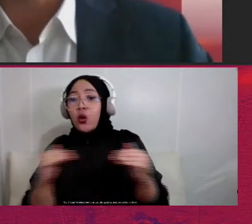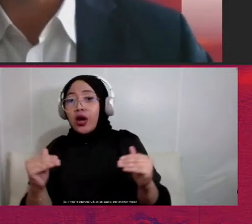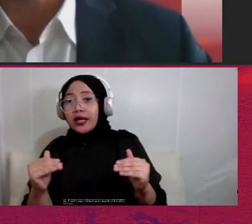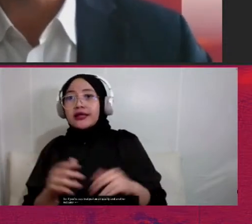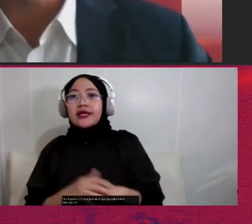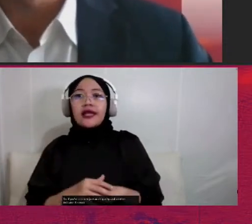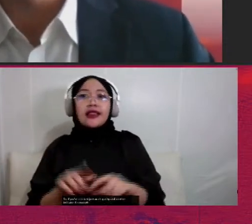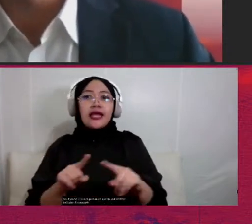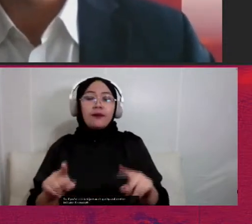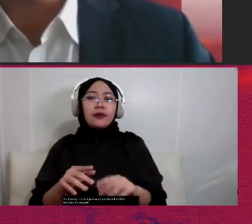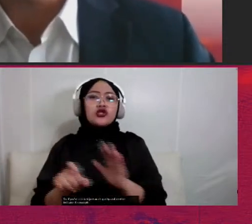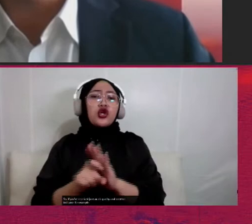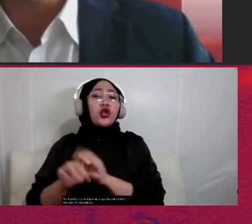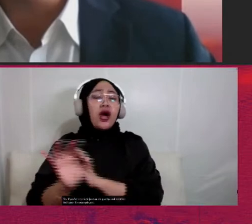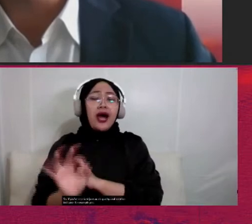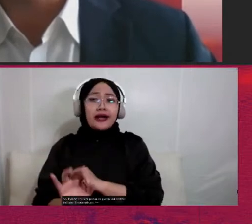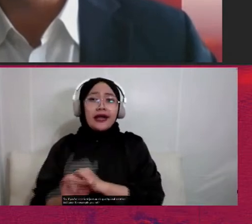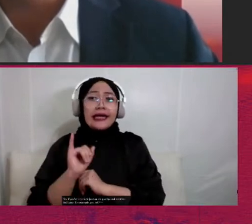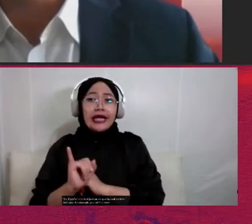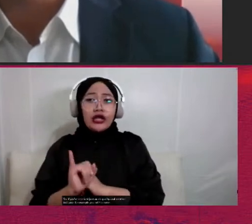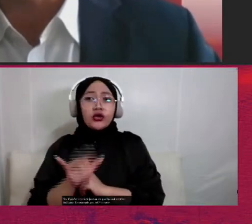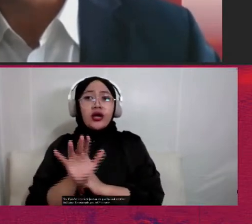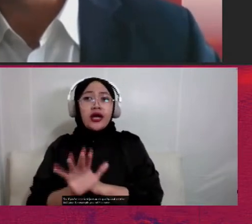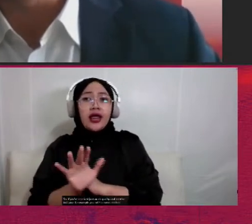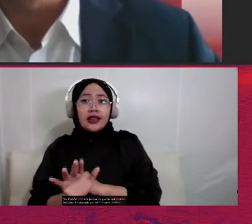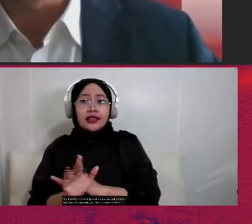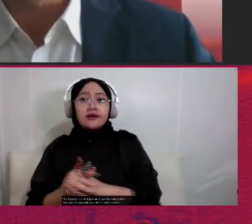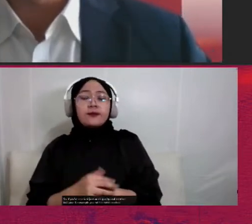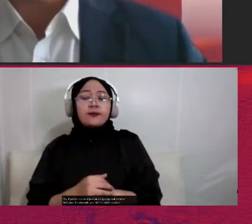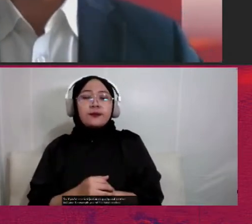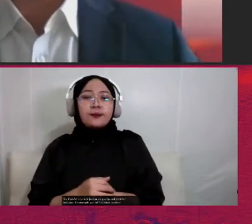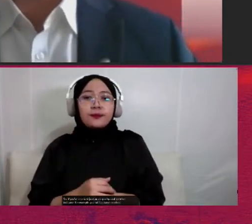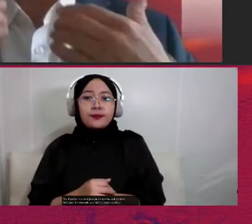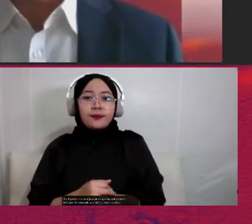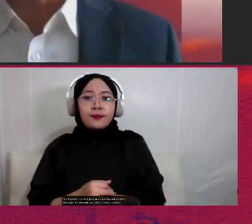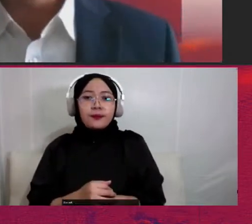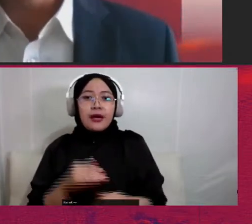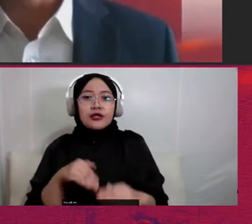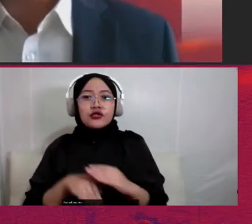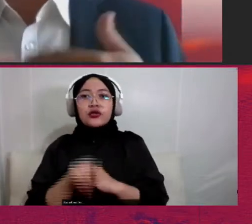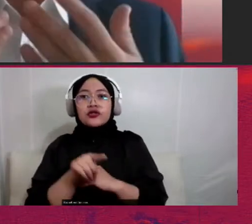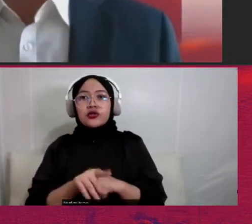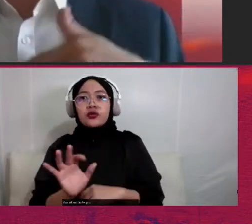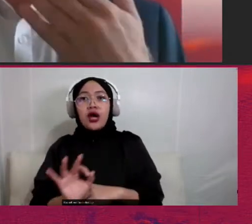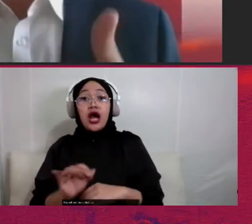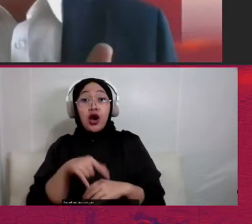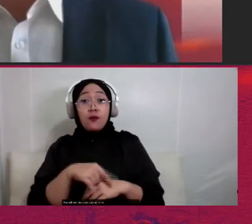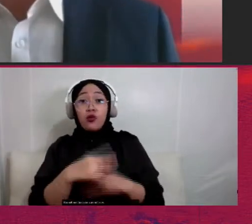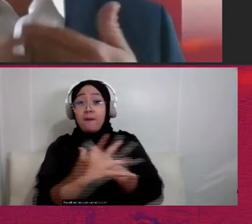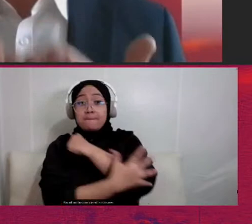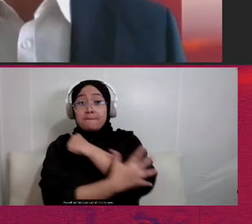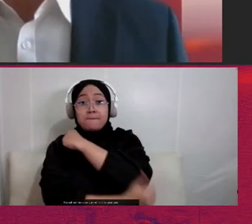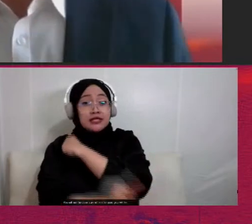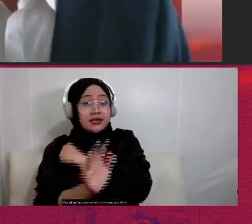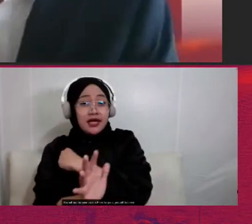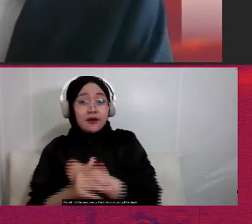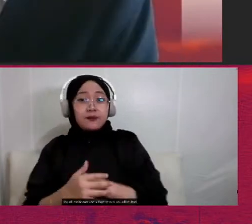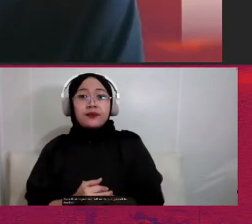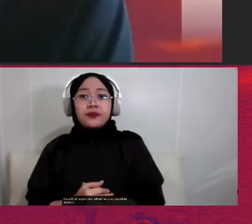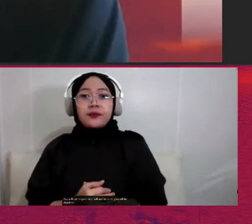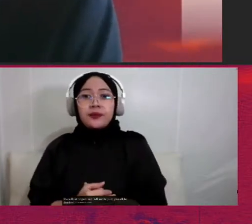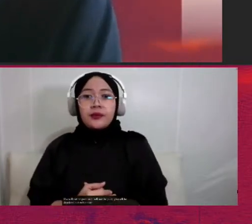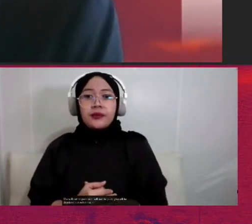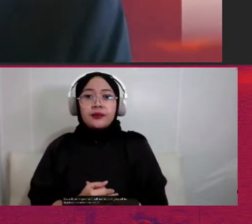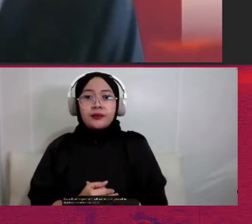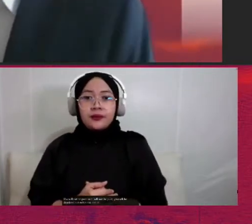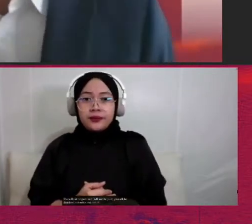indicator, for example, you will be non-deprived. You will not be poor. You will not be poor. You will be deprived, but will